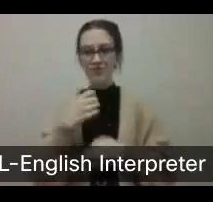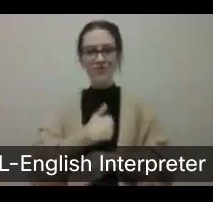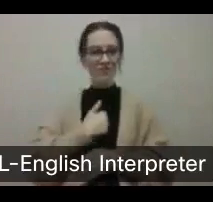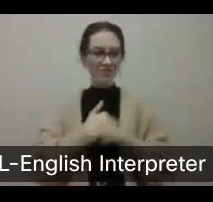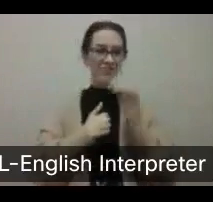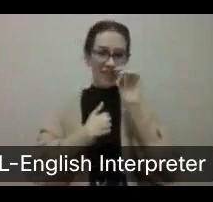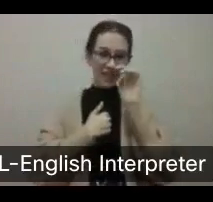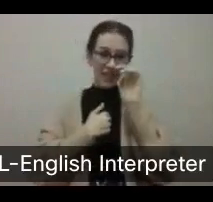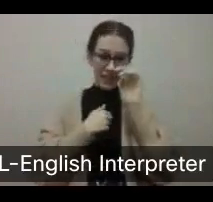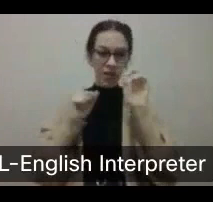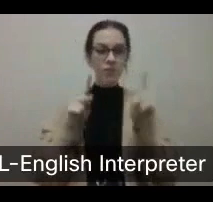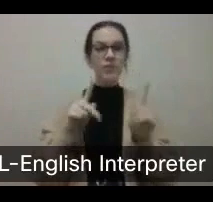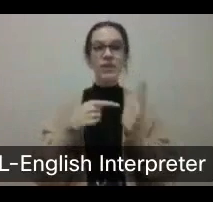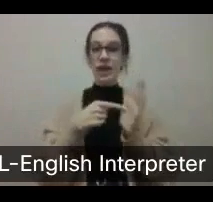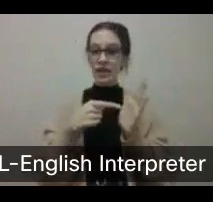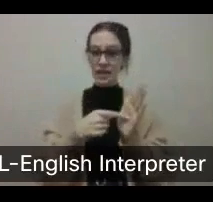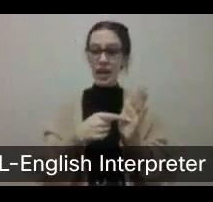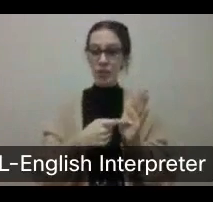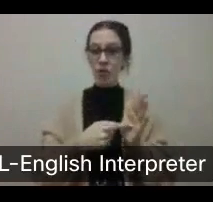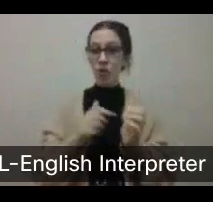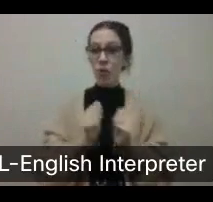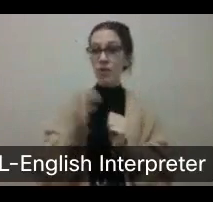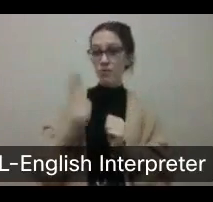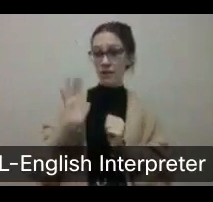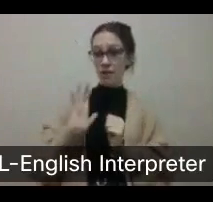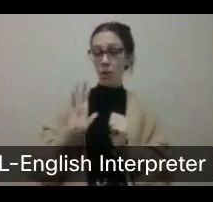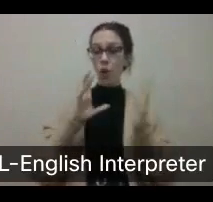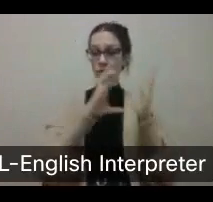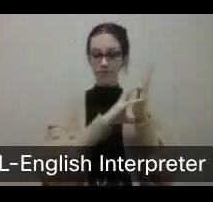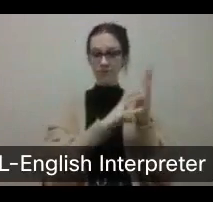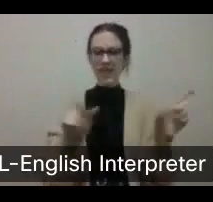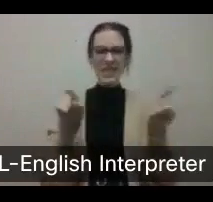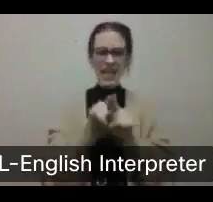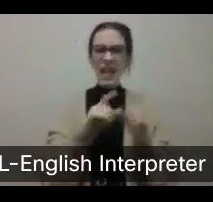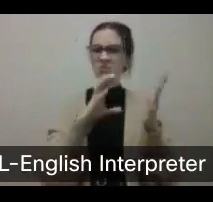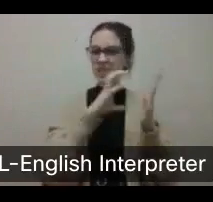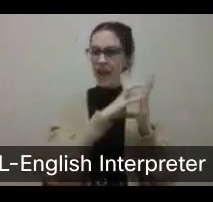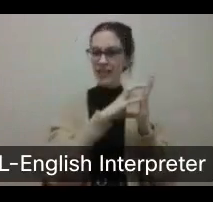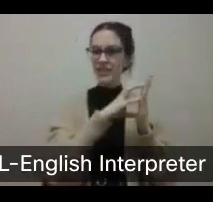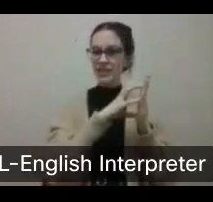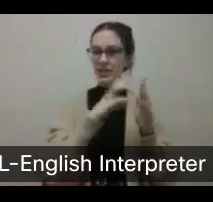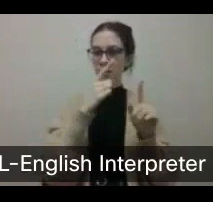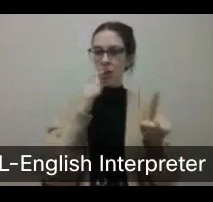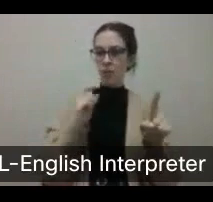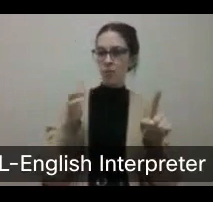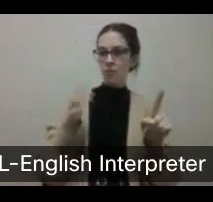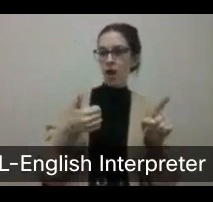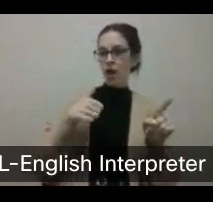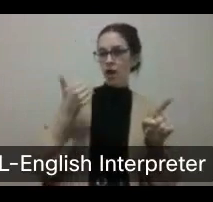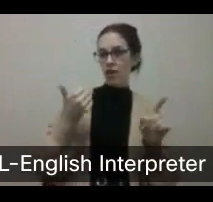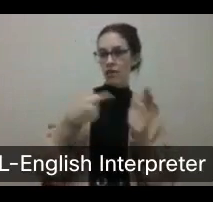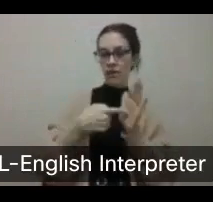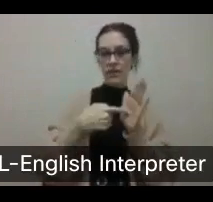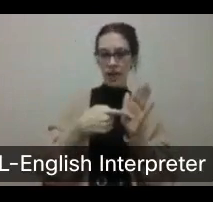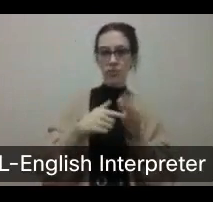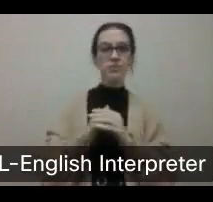work with the earlier text that we saw. So we have that same original text there. The topic might be defined as